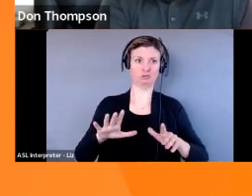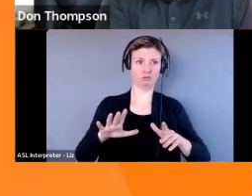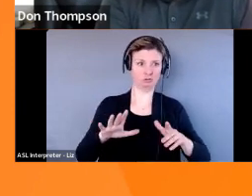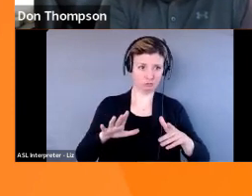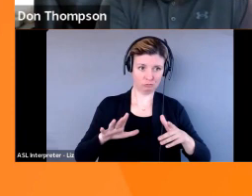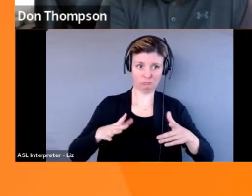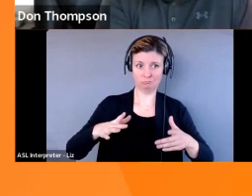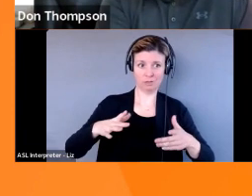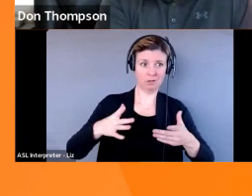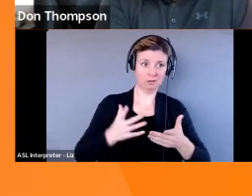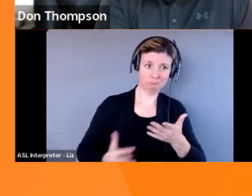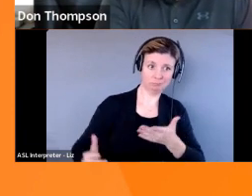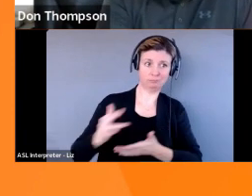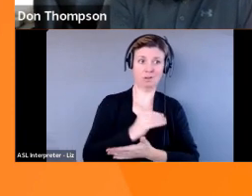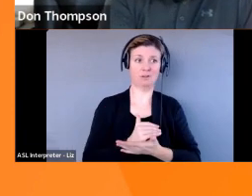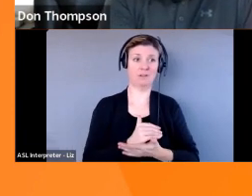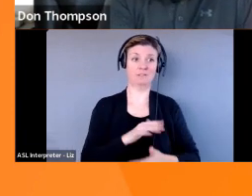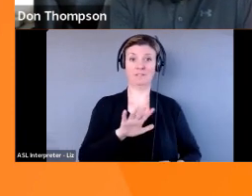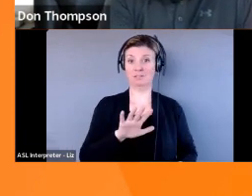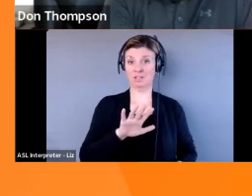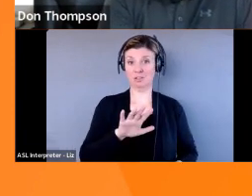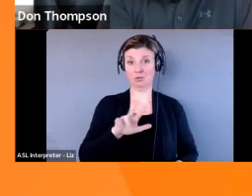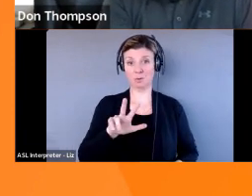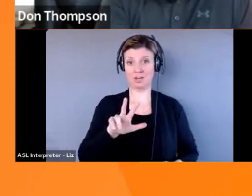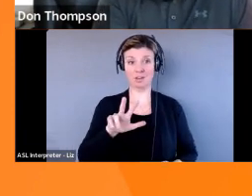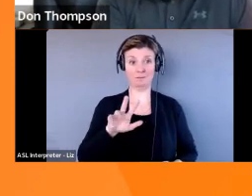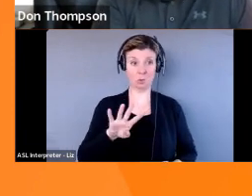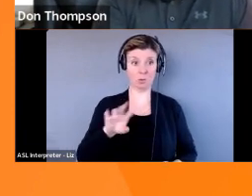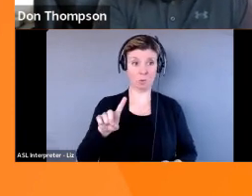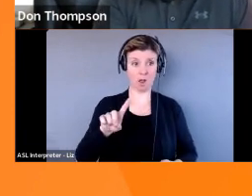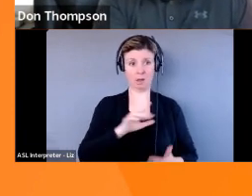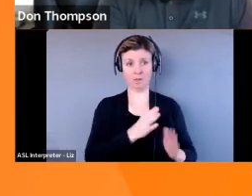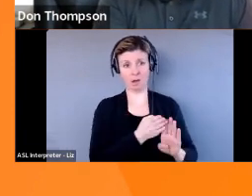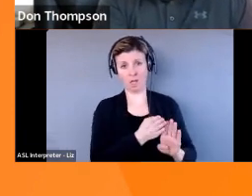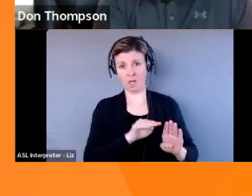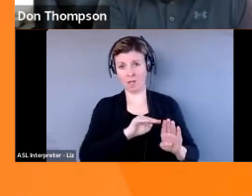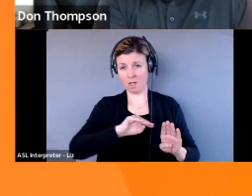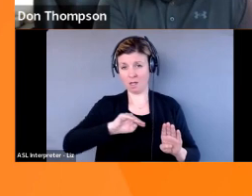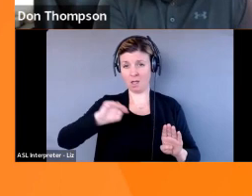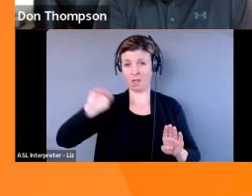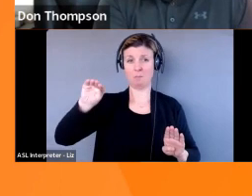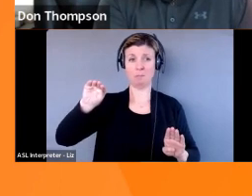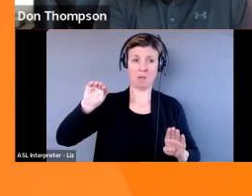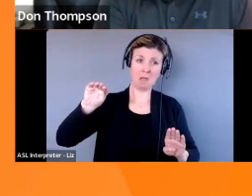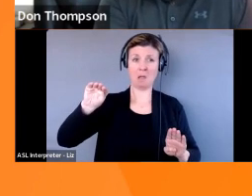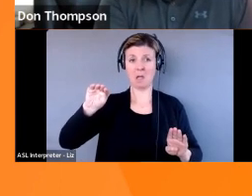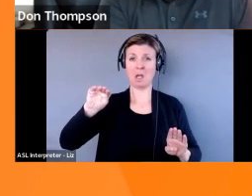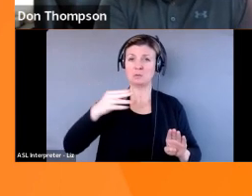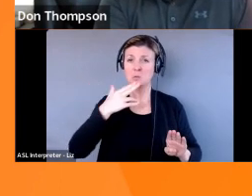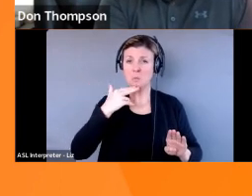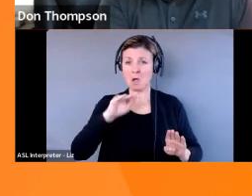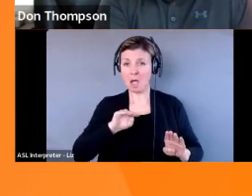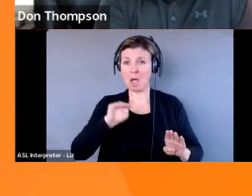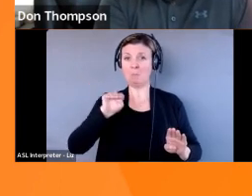33.51 to 42.48 to 52.11. Okay. Small bump into 57, but this is this kind of bump